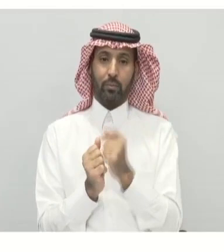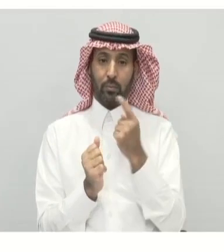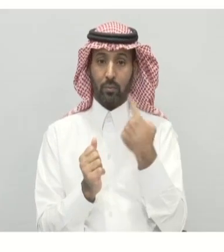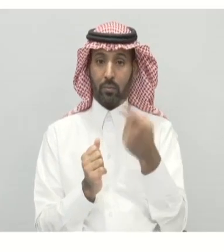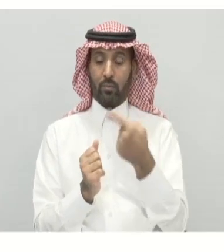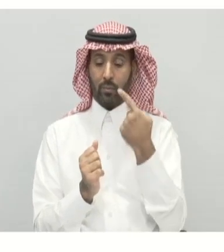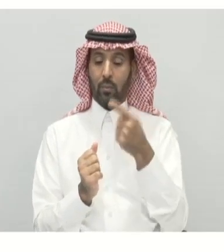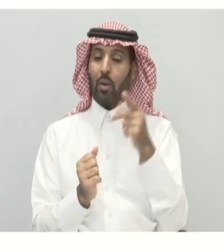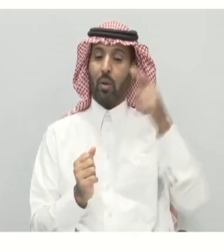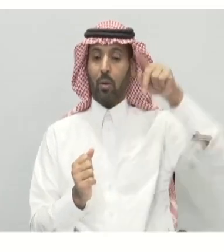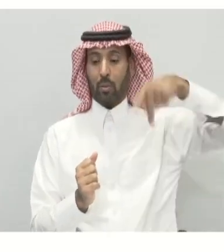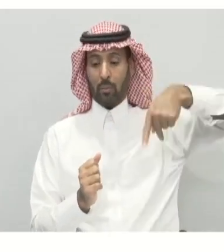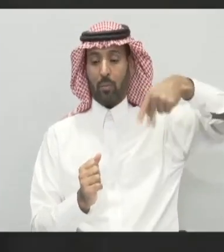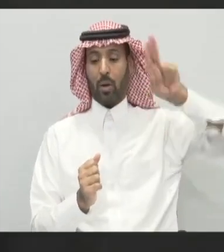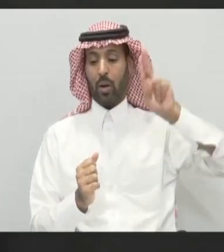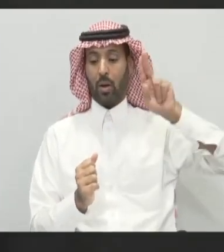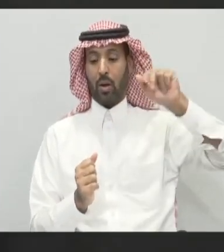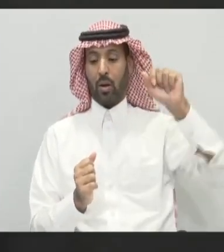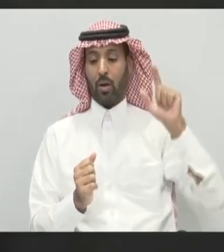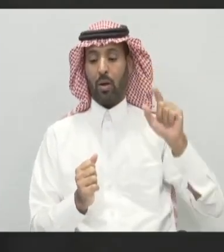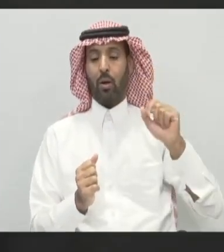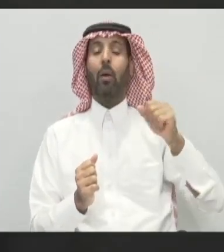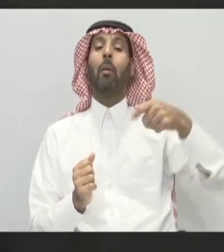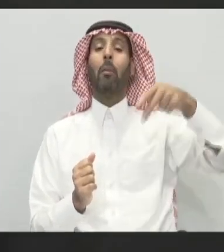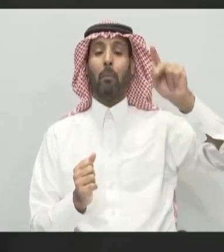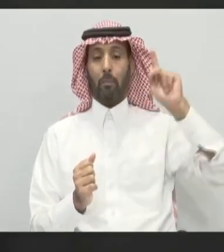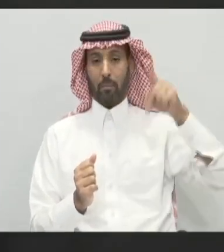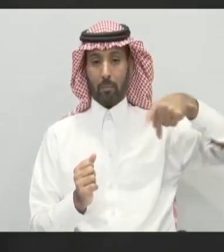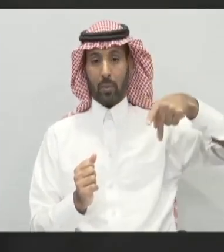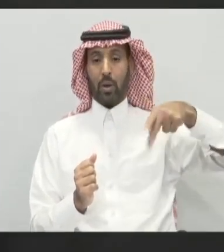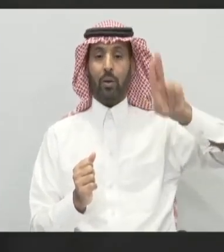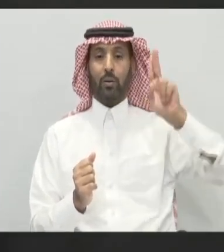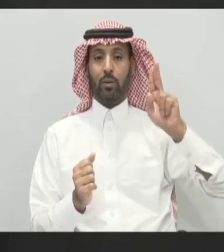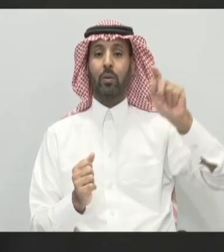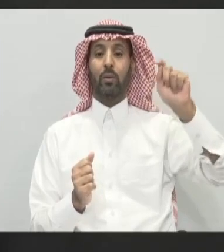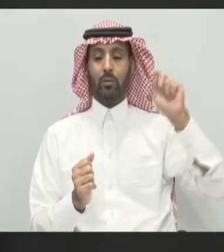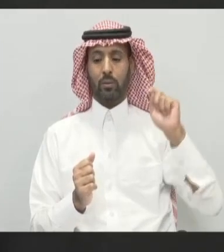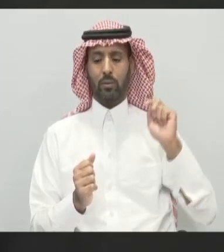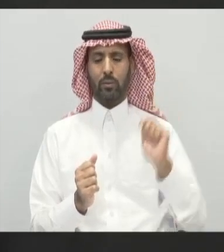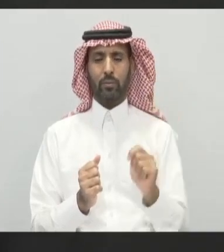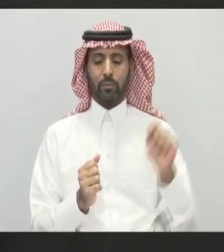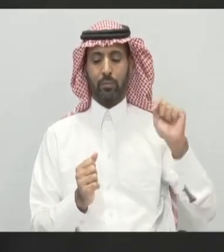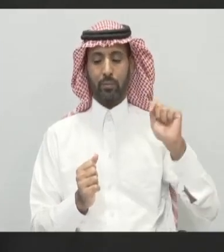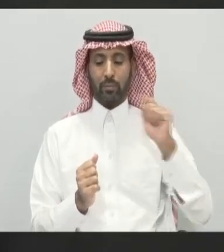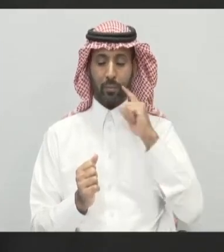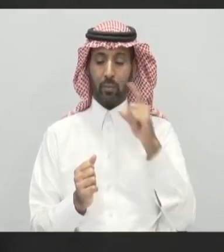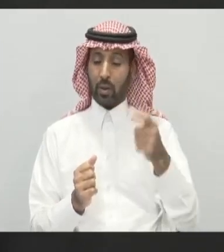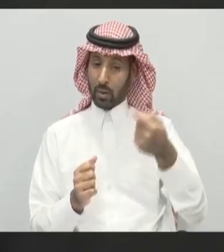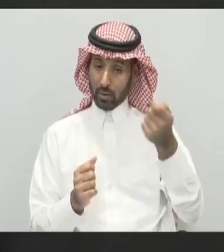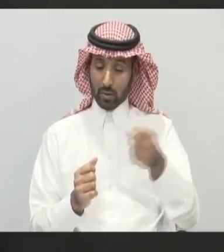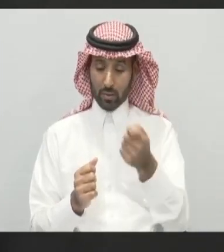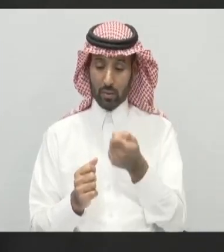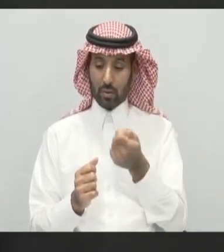Speaking about put, what do we mean by the word put? Like, this is a pen, I will put it on the